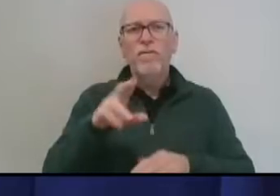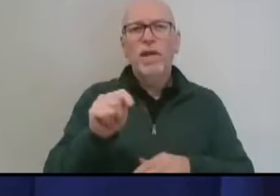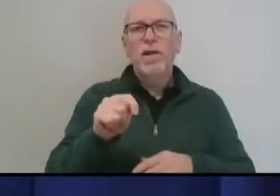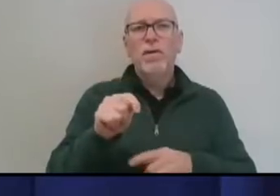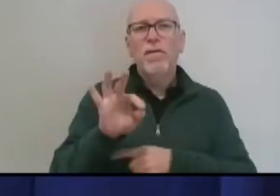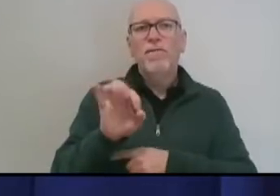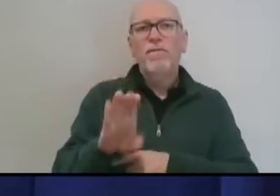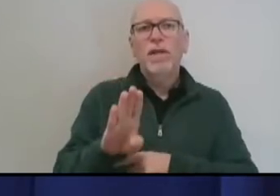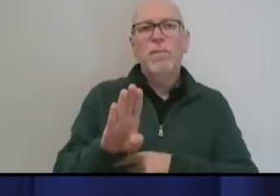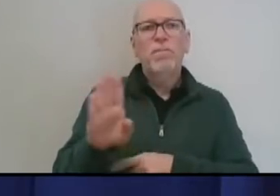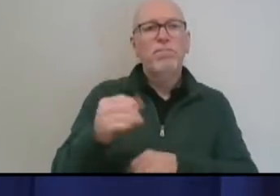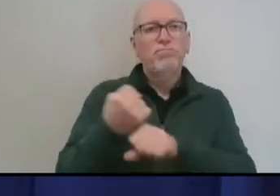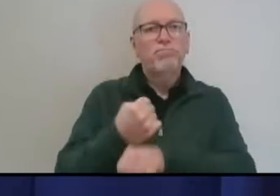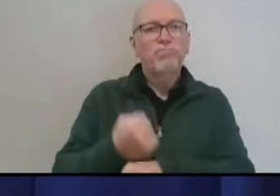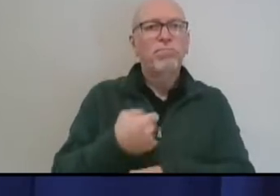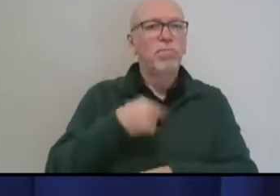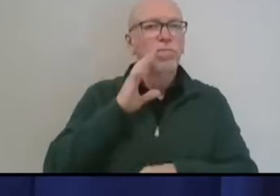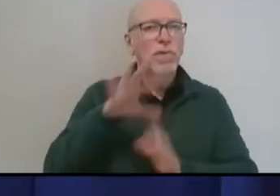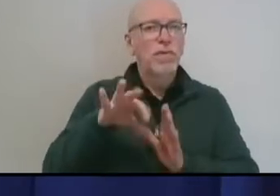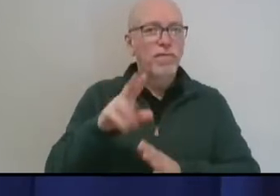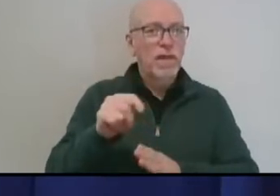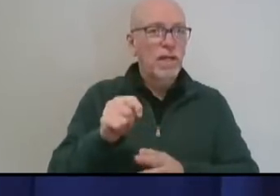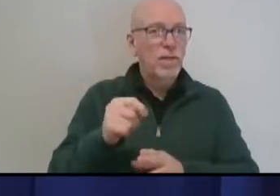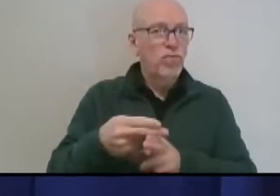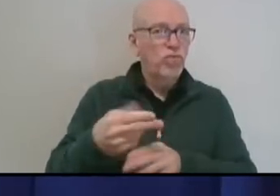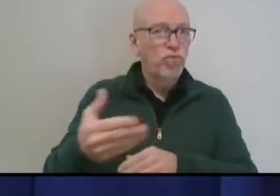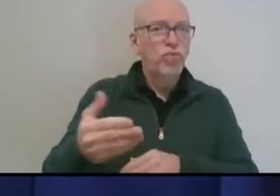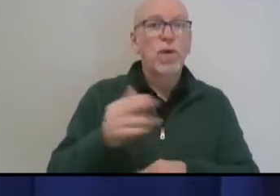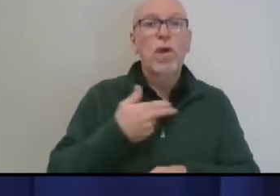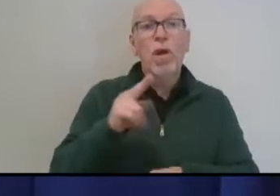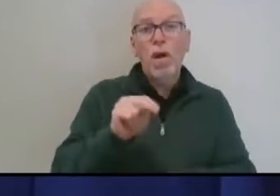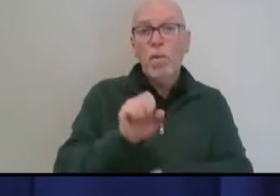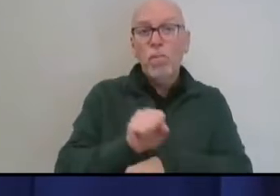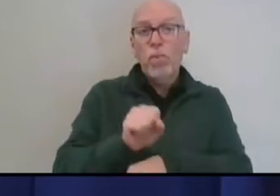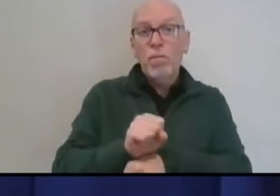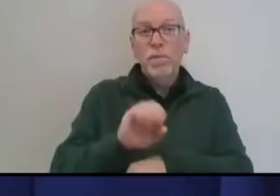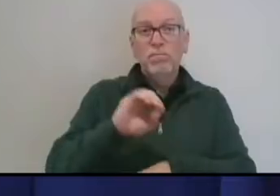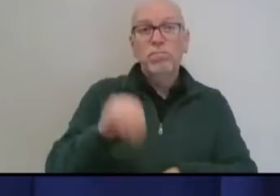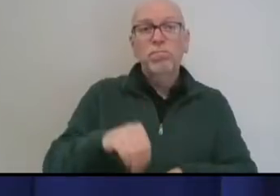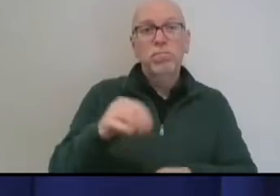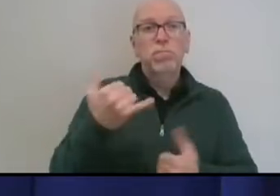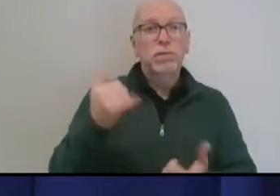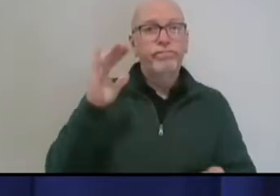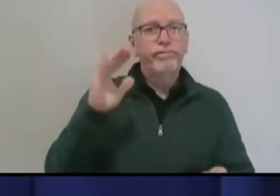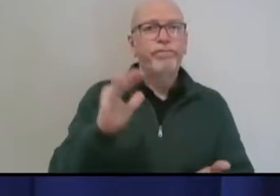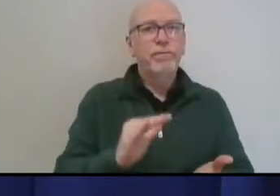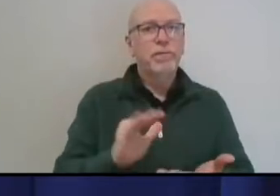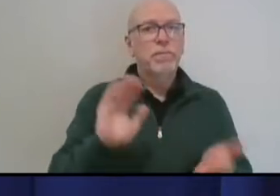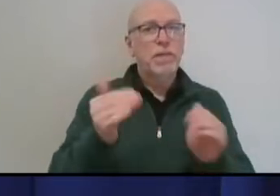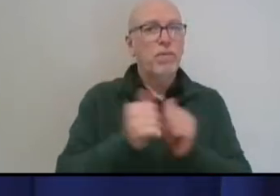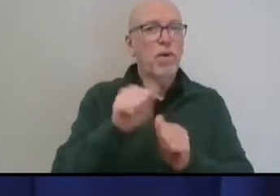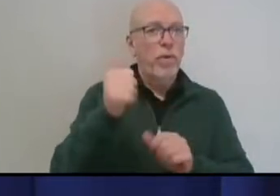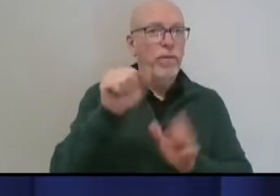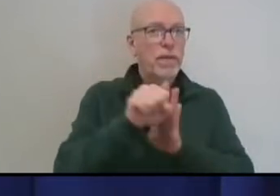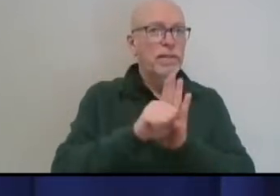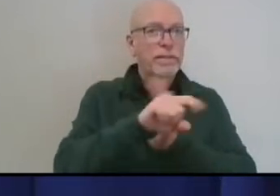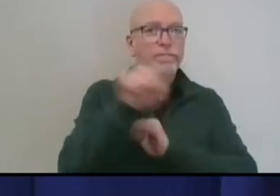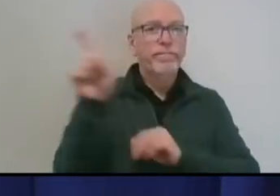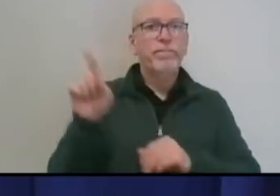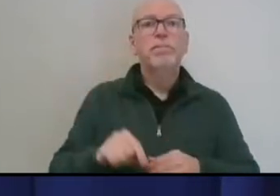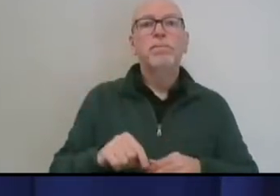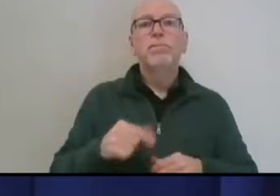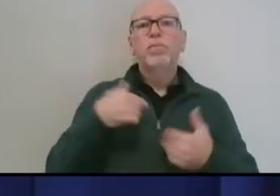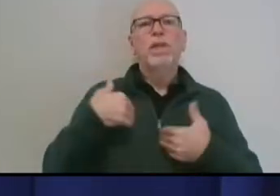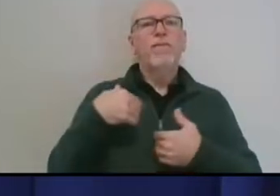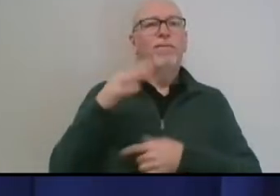February's numbers. We'll confirm those soon. Our unemployment rate remains lower than most. Obviously, we had a record number